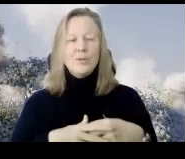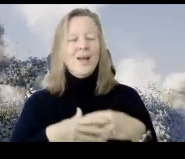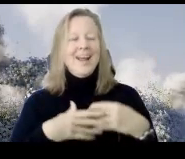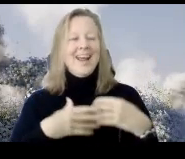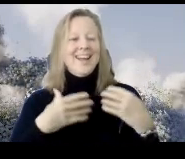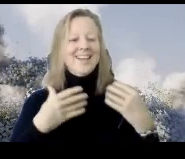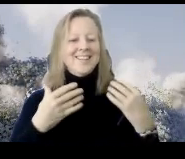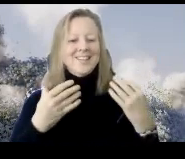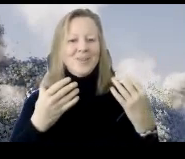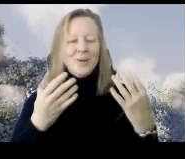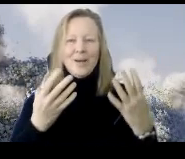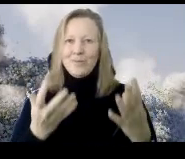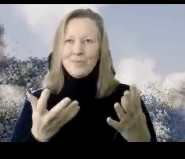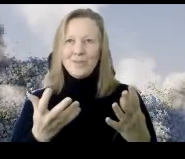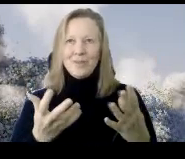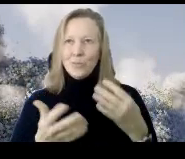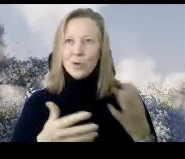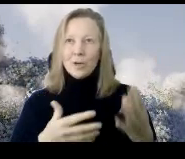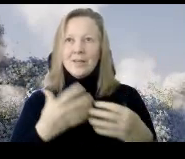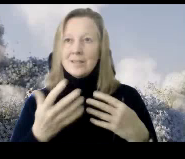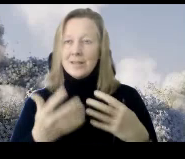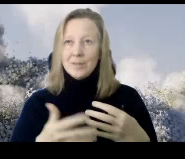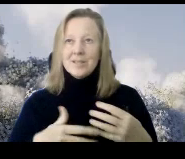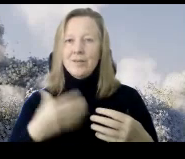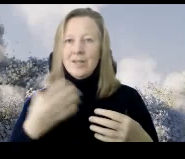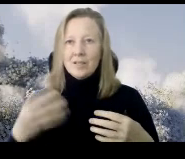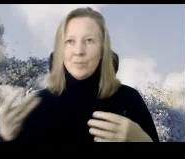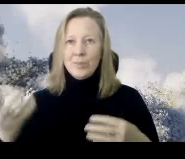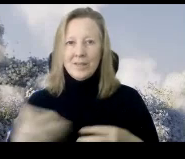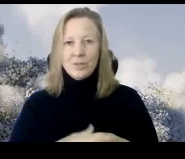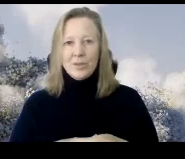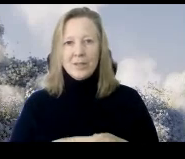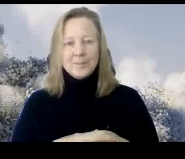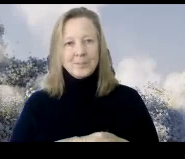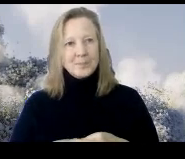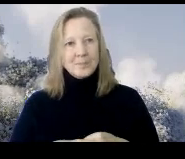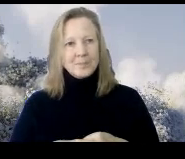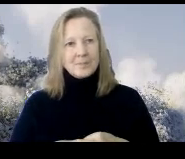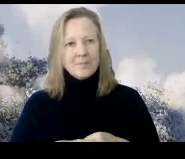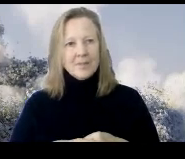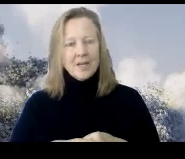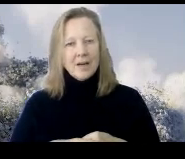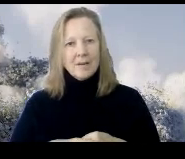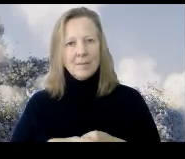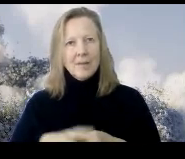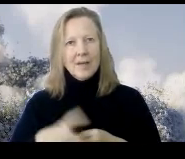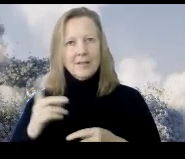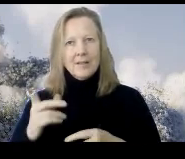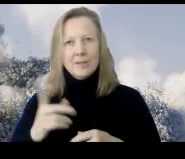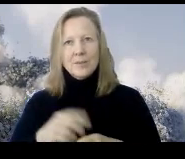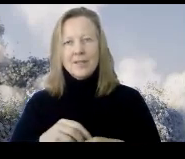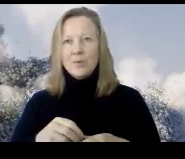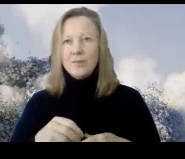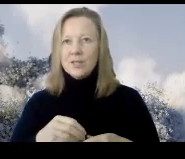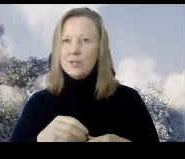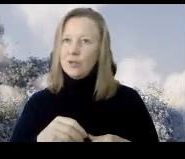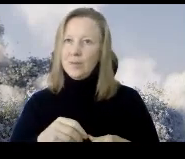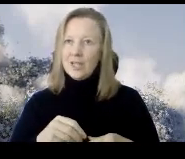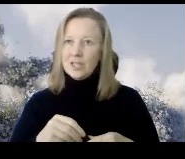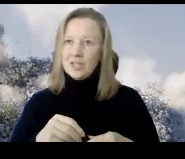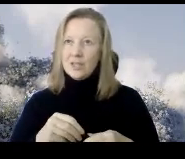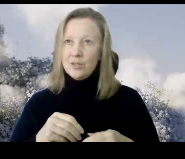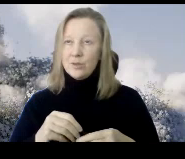helps you, and you have work and assignments that you need to complete each week. And the next one is